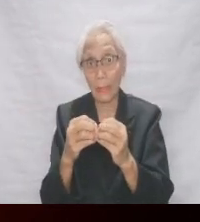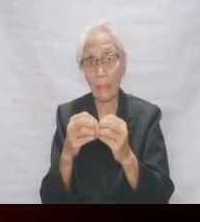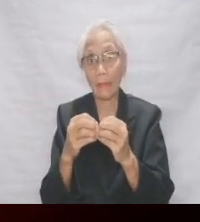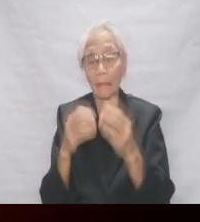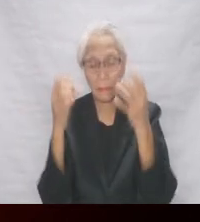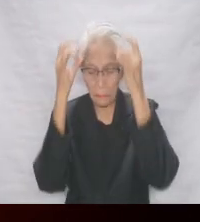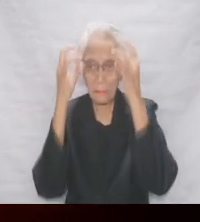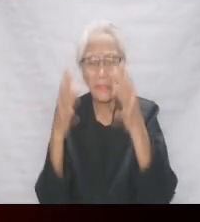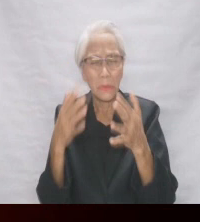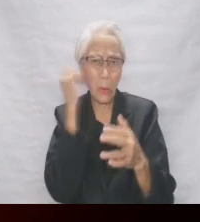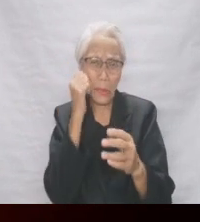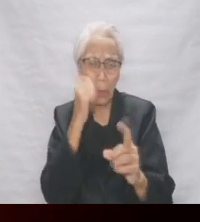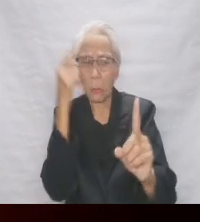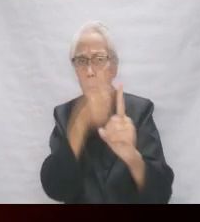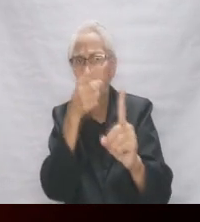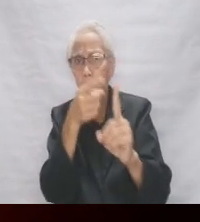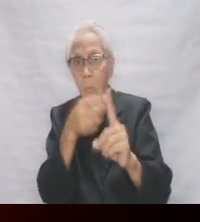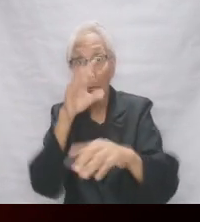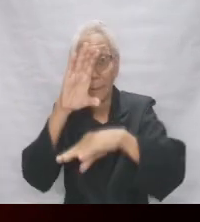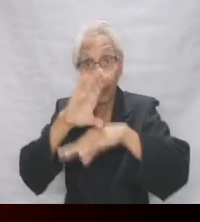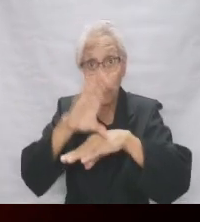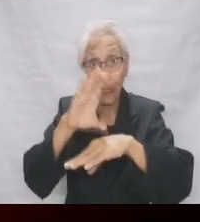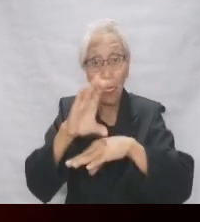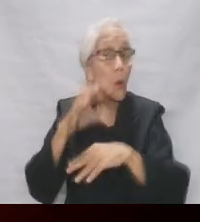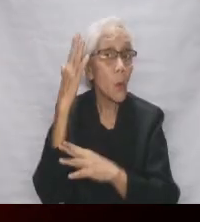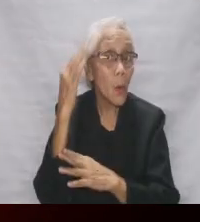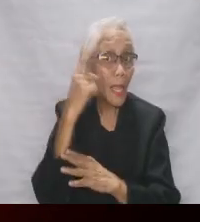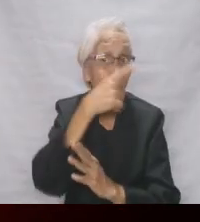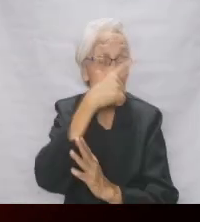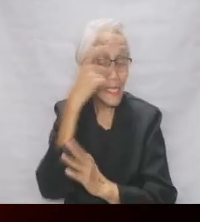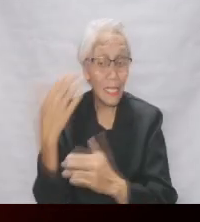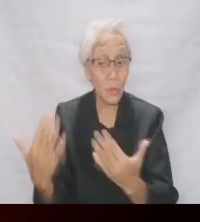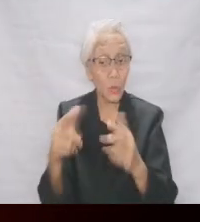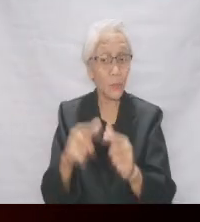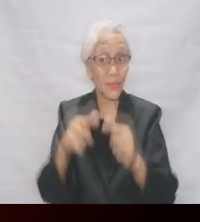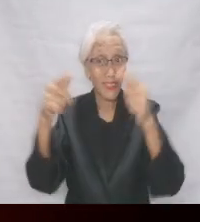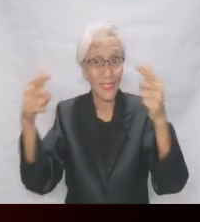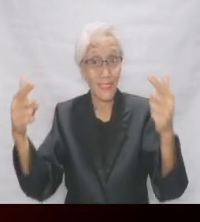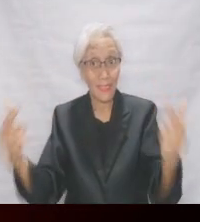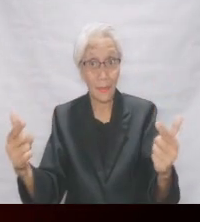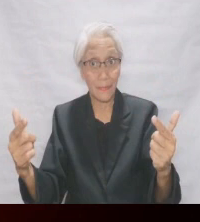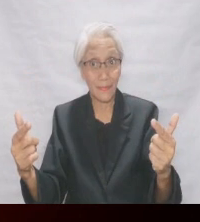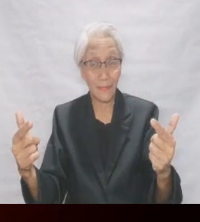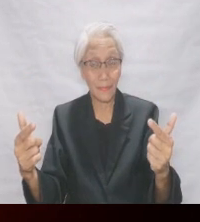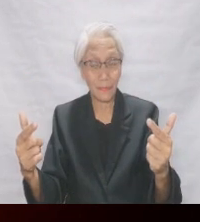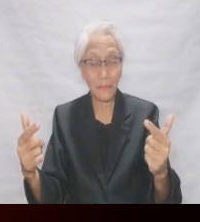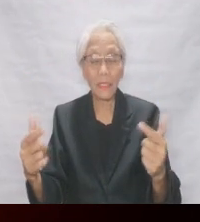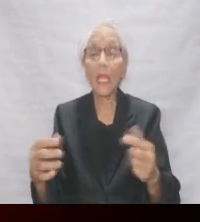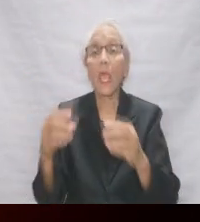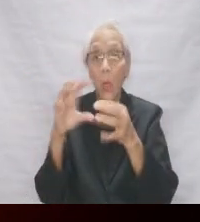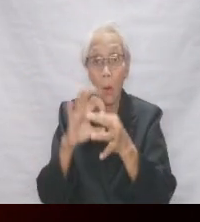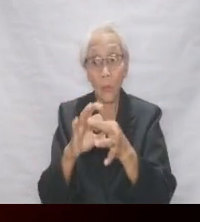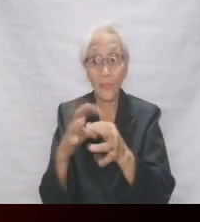target nila ang Catholic Church. Bakit? Kasi it is the largest potential source of converts. Kaya